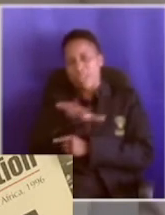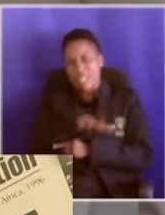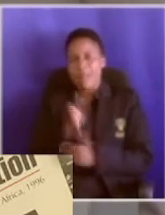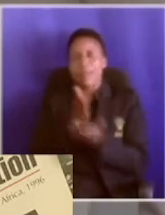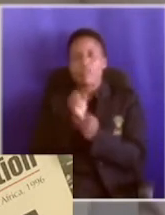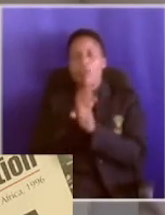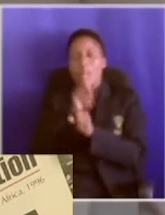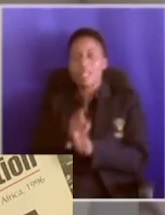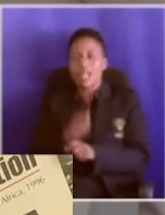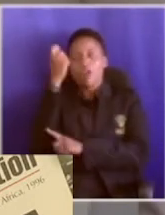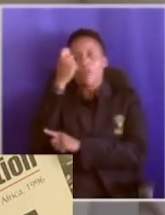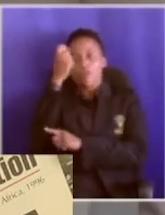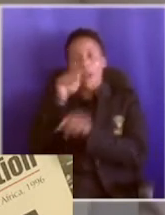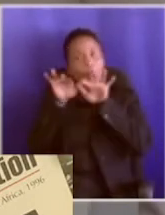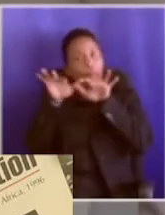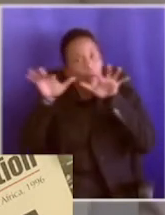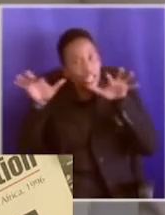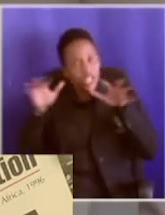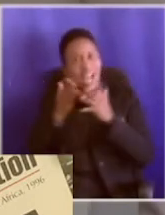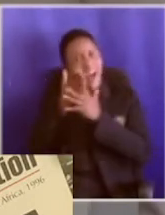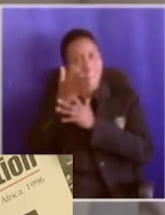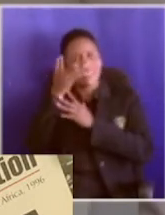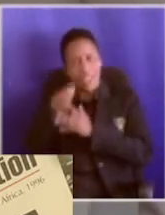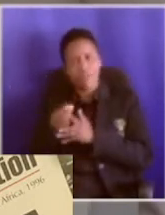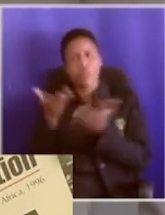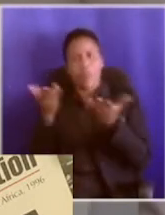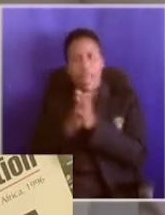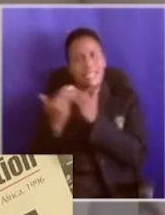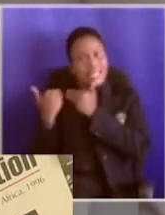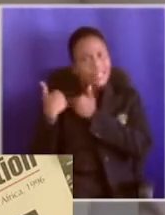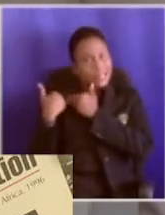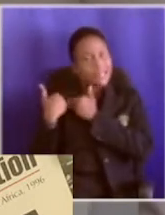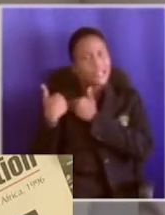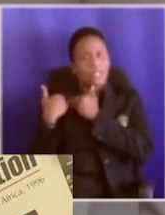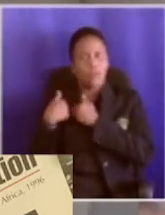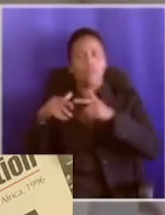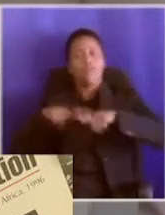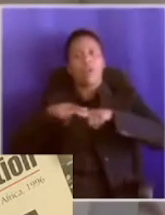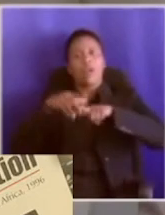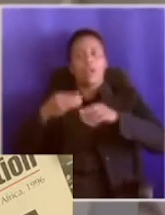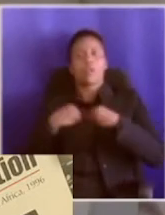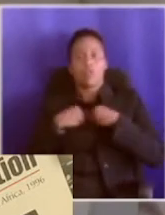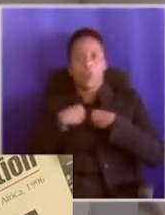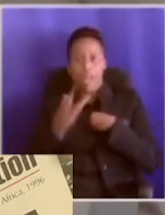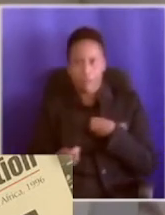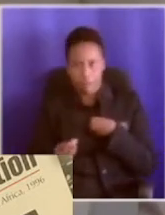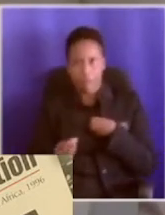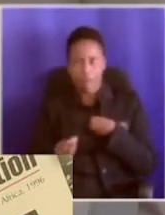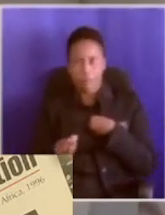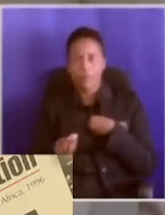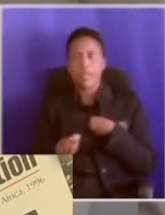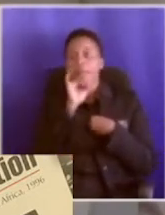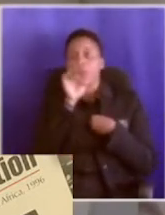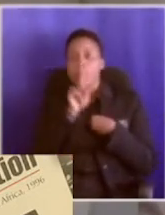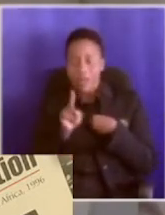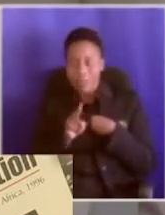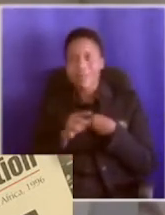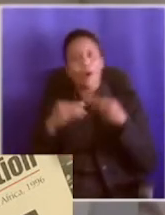rural populations have access to security of tenure? In other words, own their own